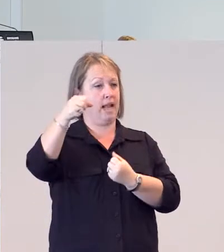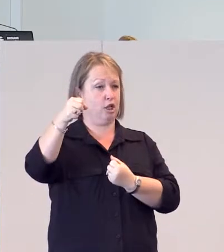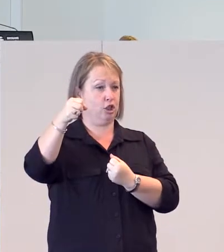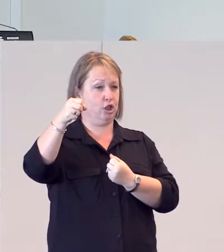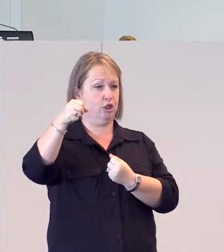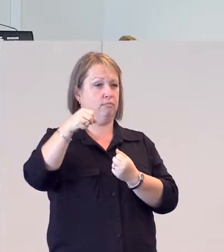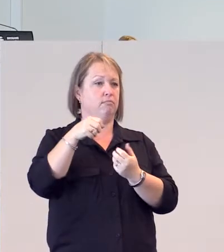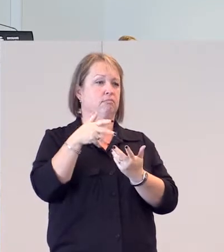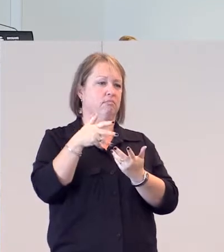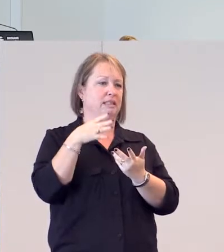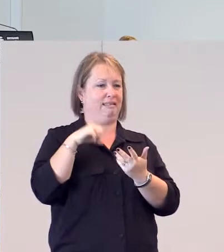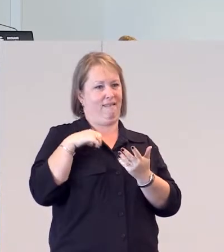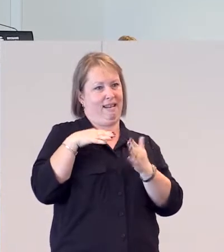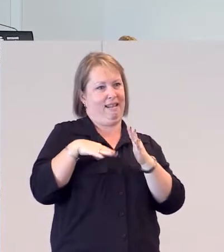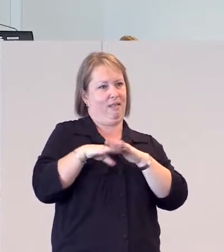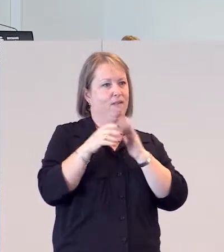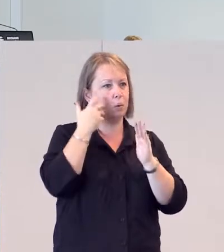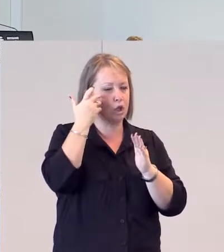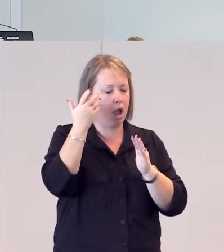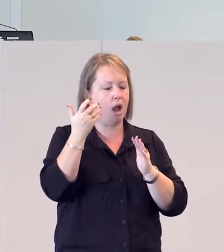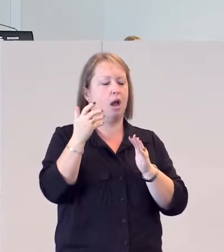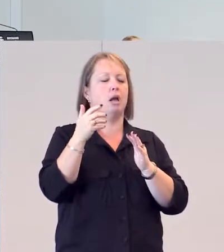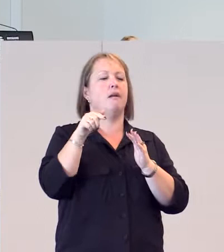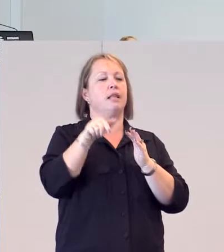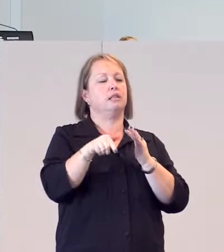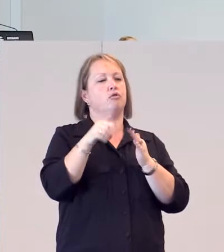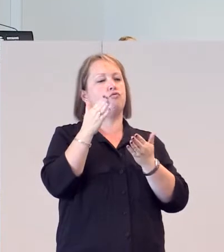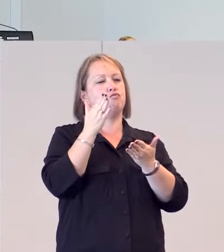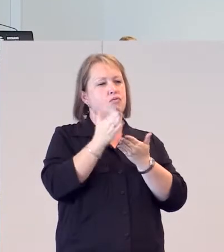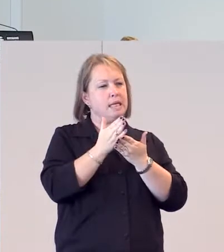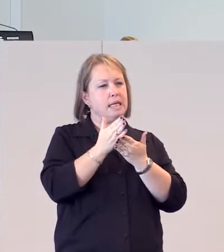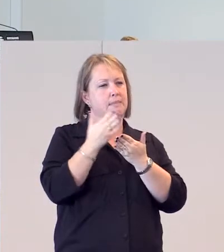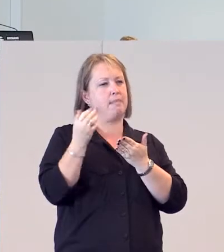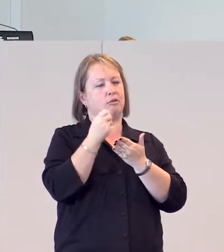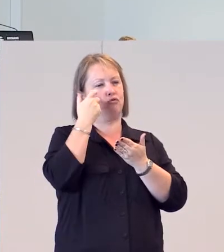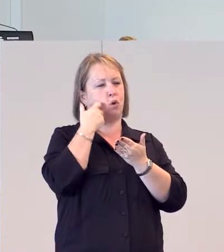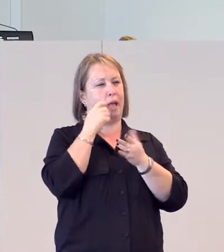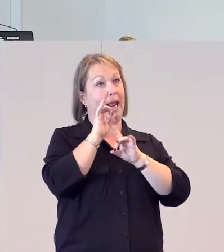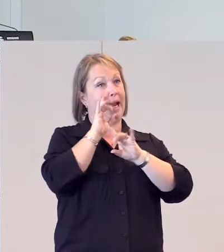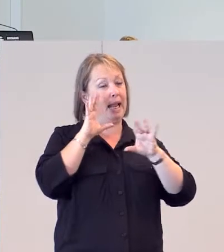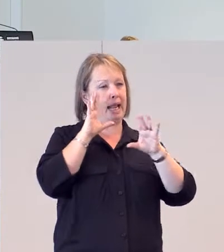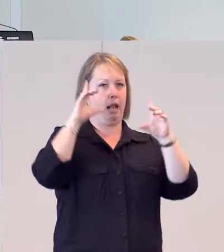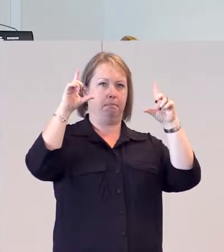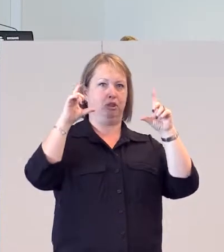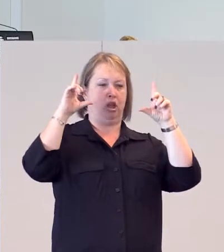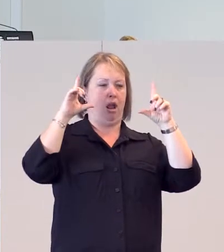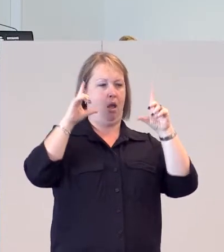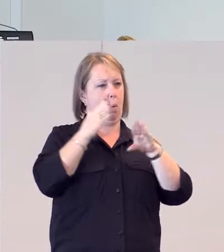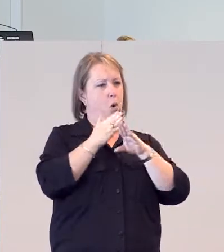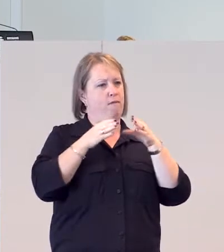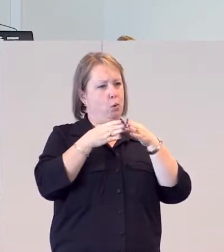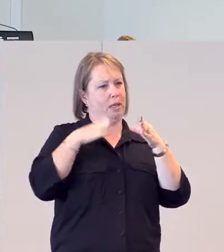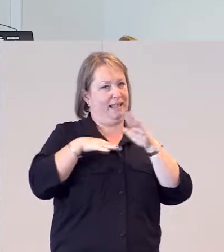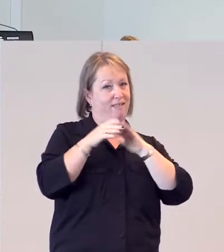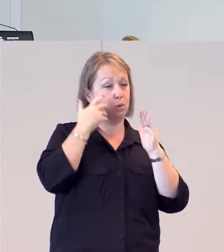future. So this is very much about getting a very clear picture of the workforce that you need into the future. Once you've got